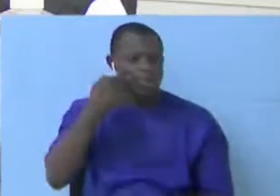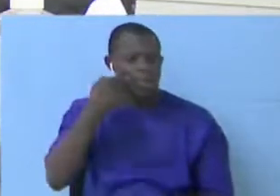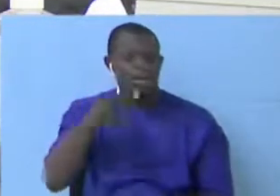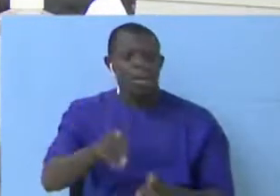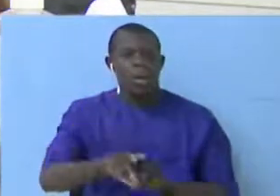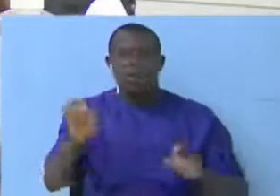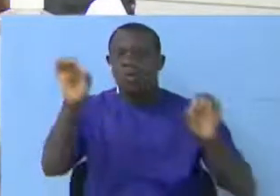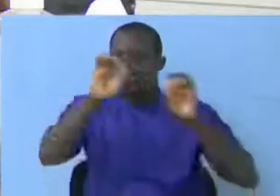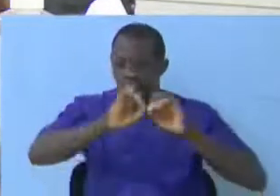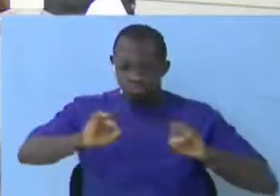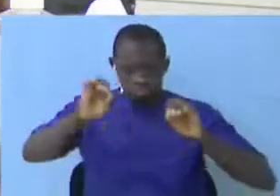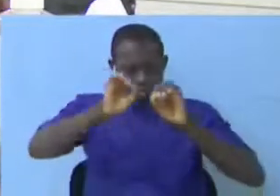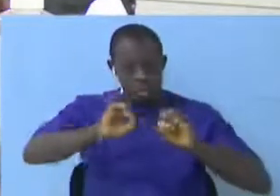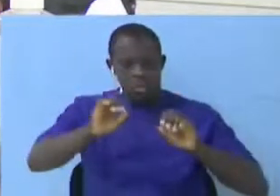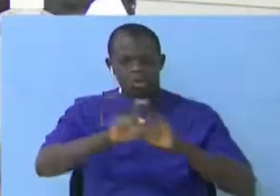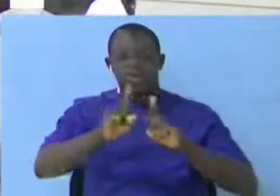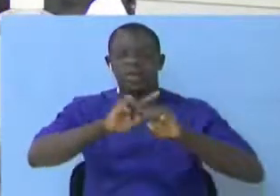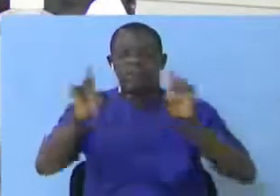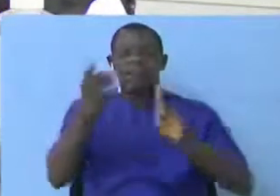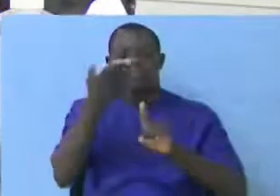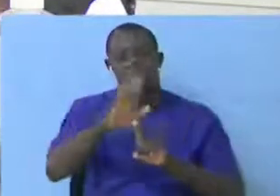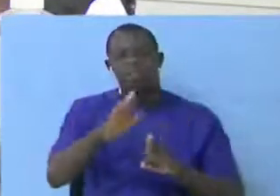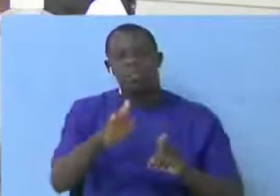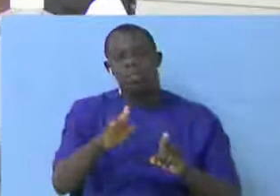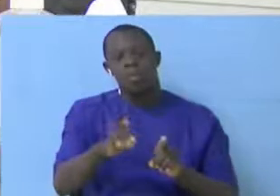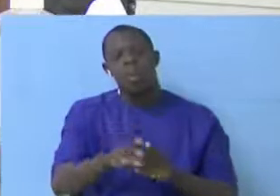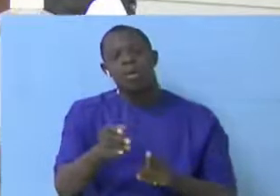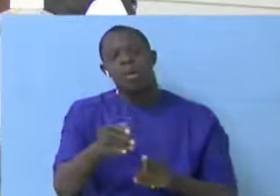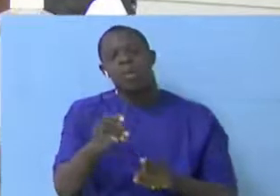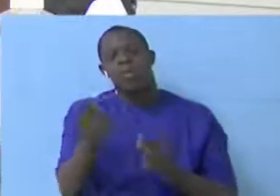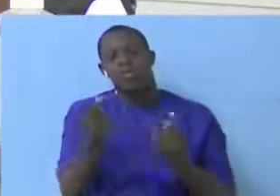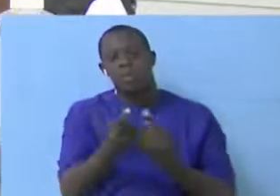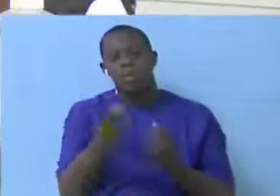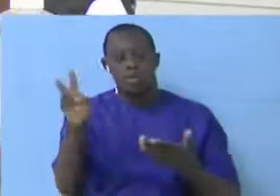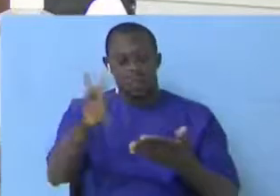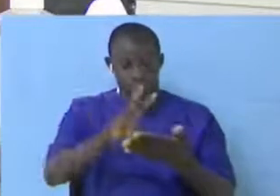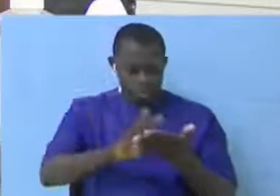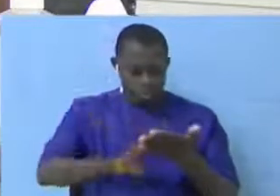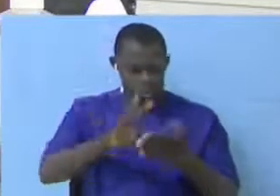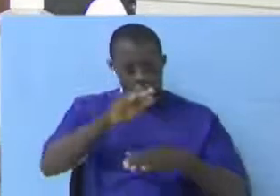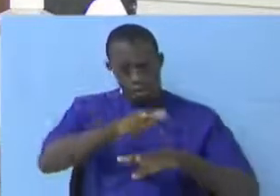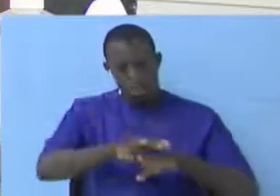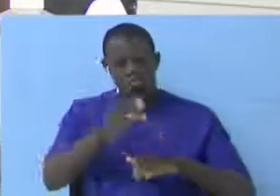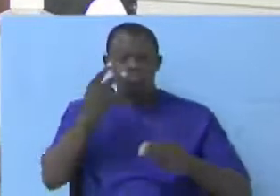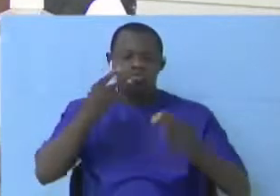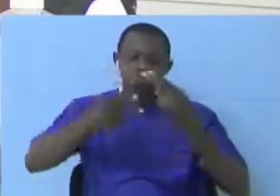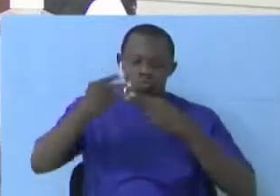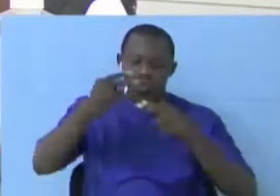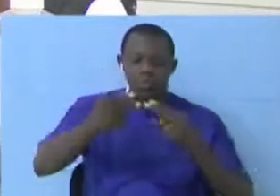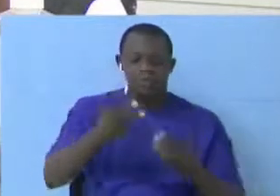other than those that I have read on the news.